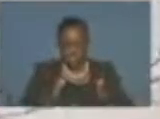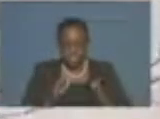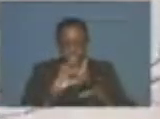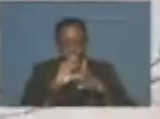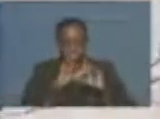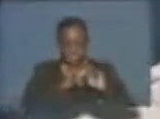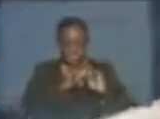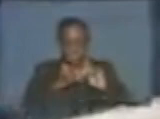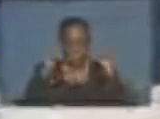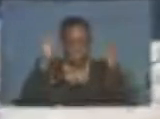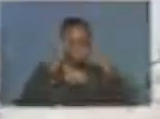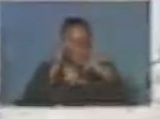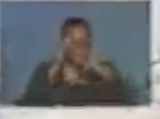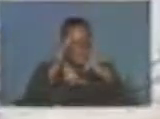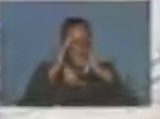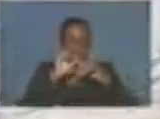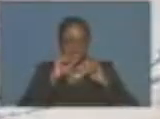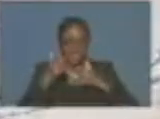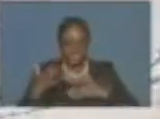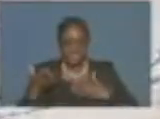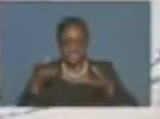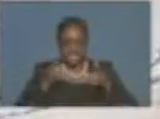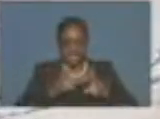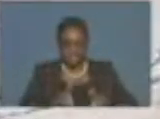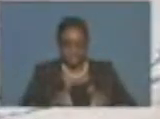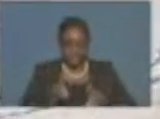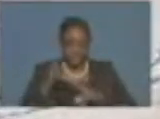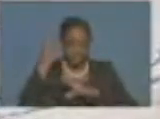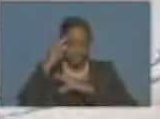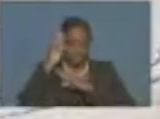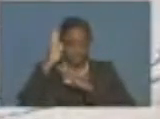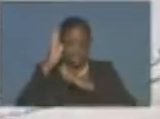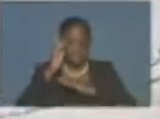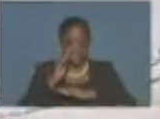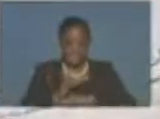this gesture is duplicated. For the Bahamas Tonight, I'm Carla Palmer.